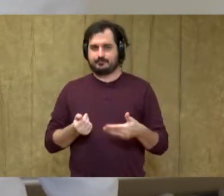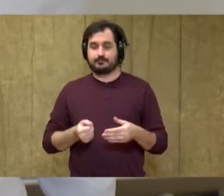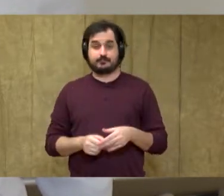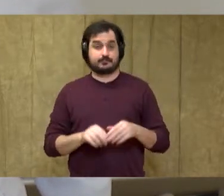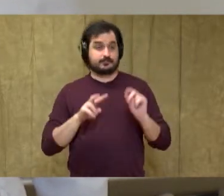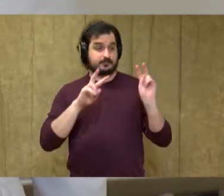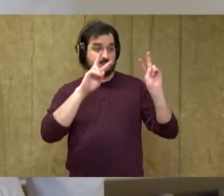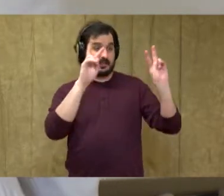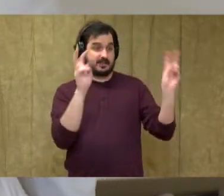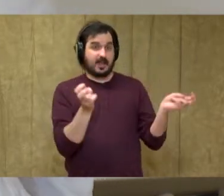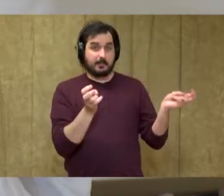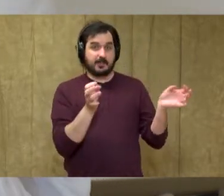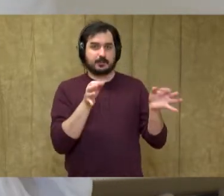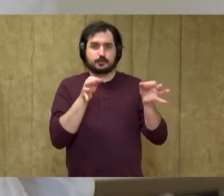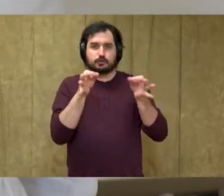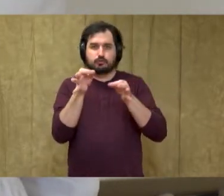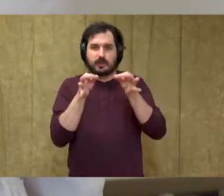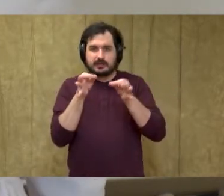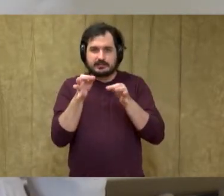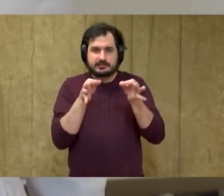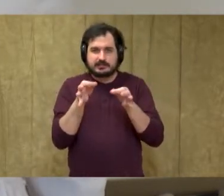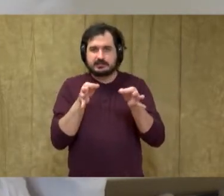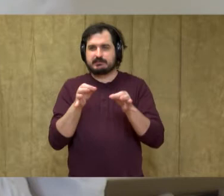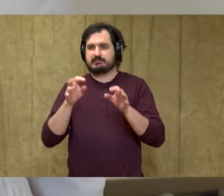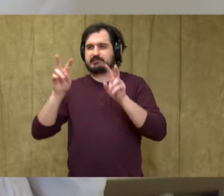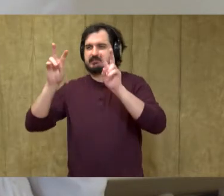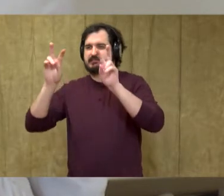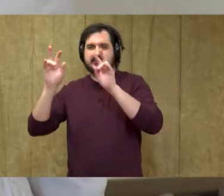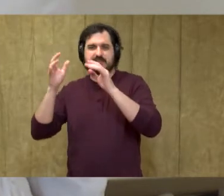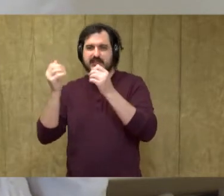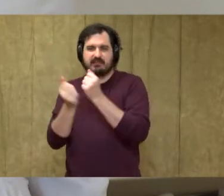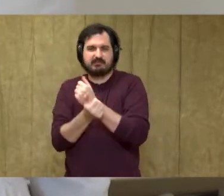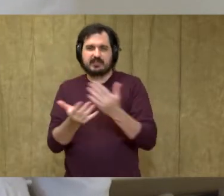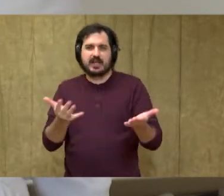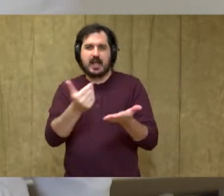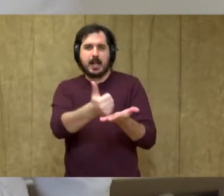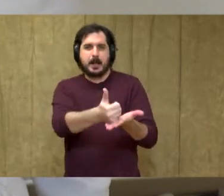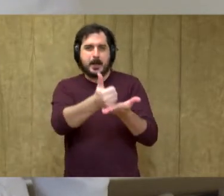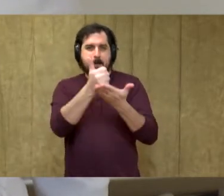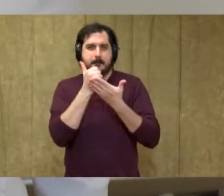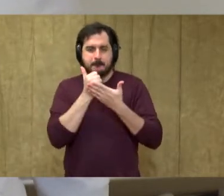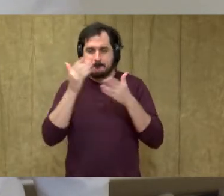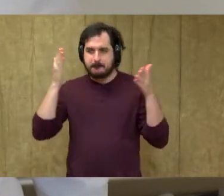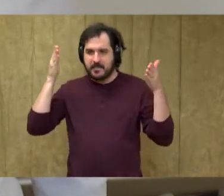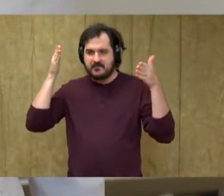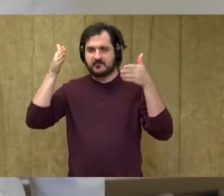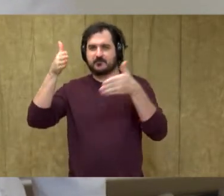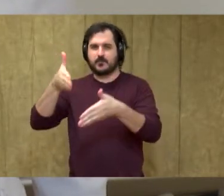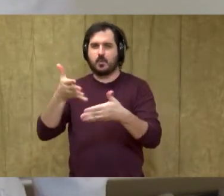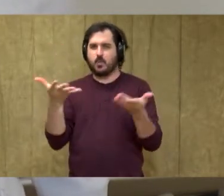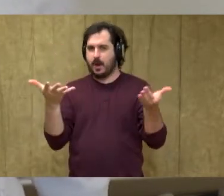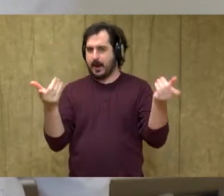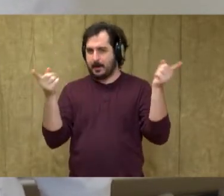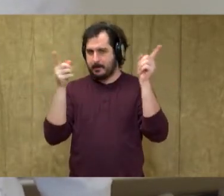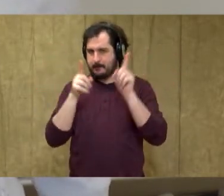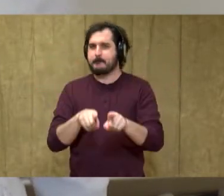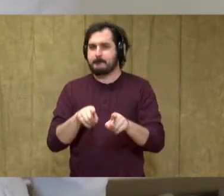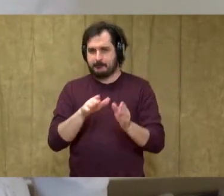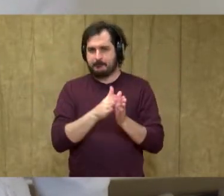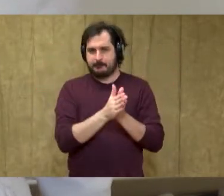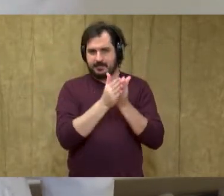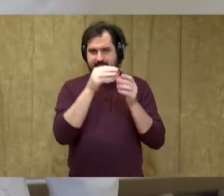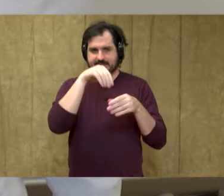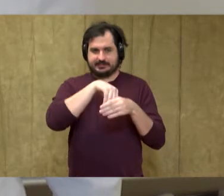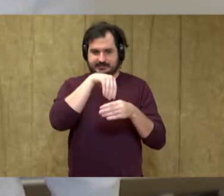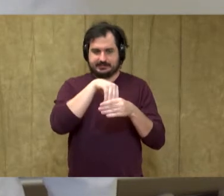the title, all helps us get our minds focused on what's going to take place within the